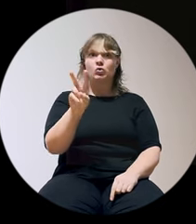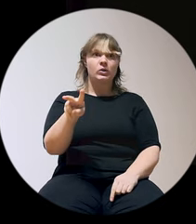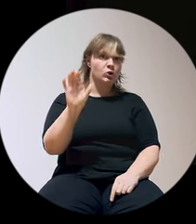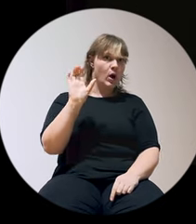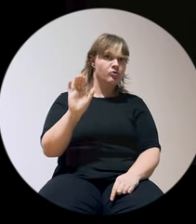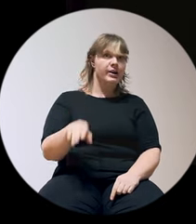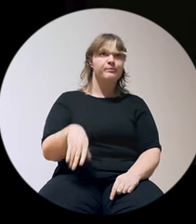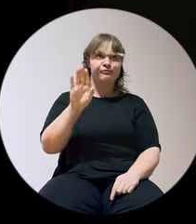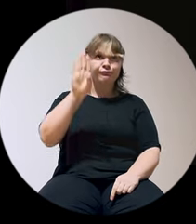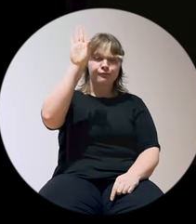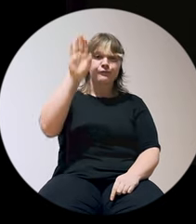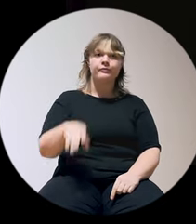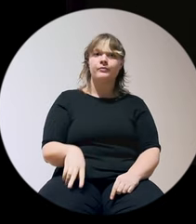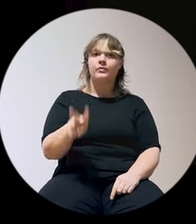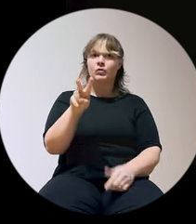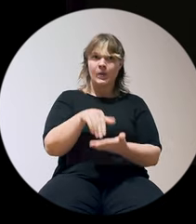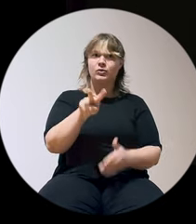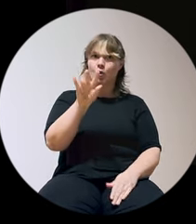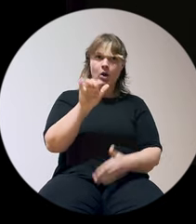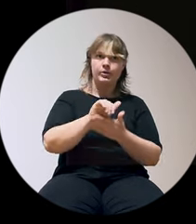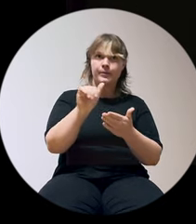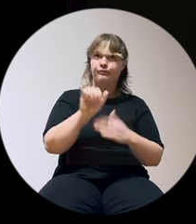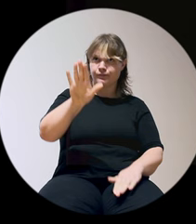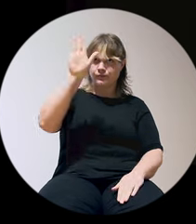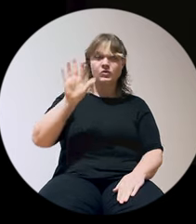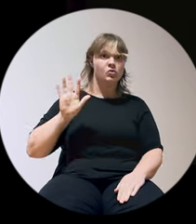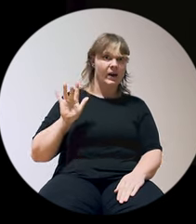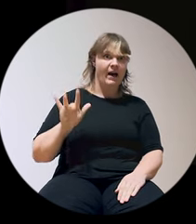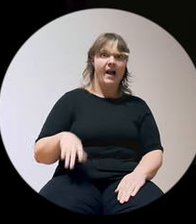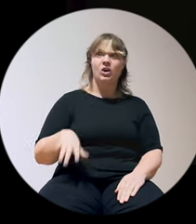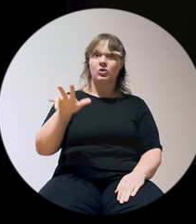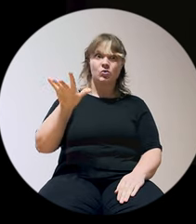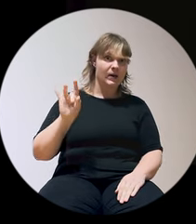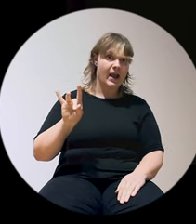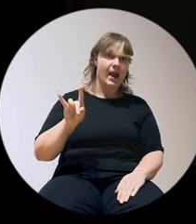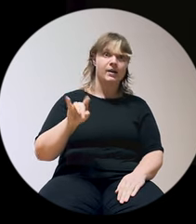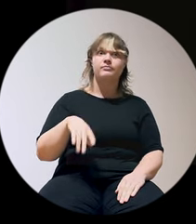bid. $2,200 there. $2,500,